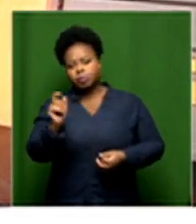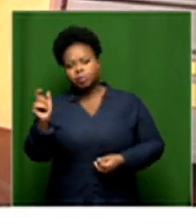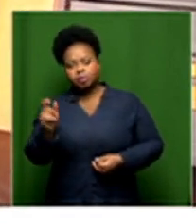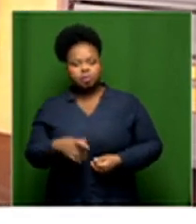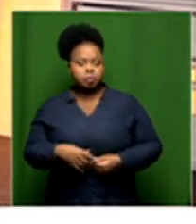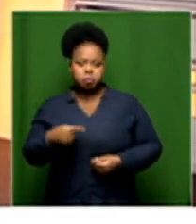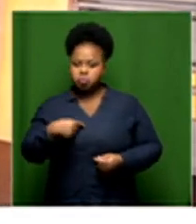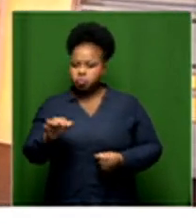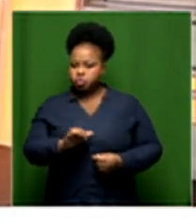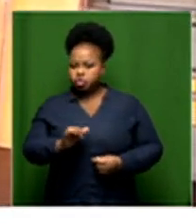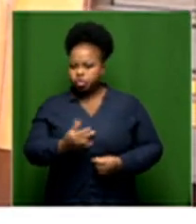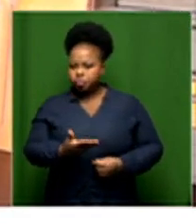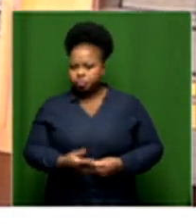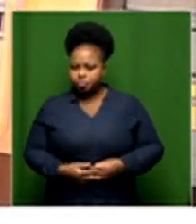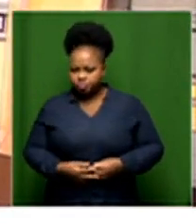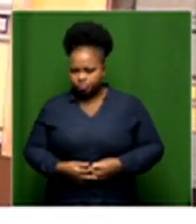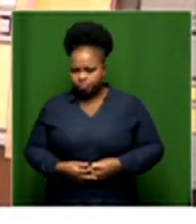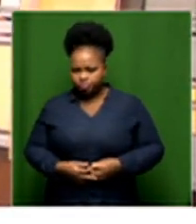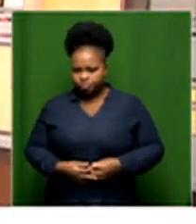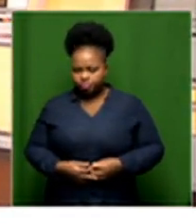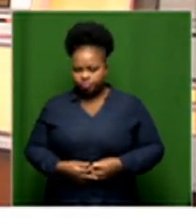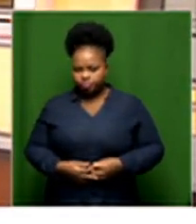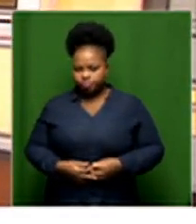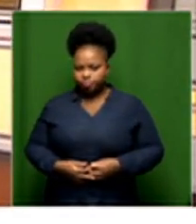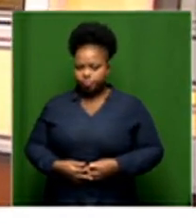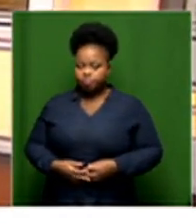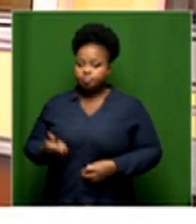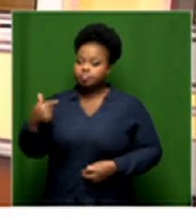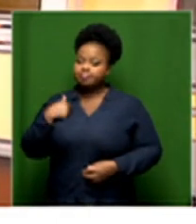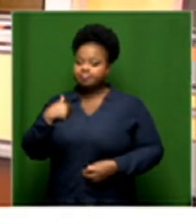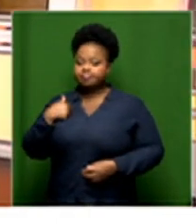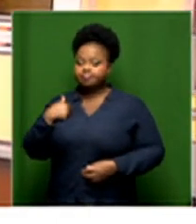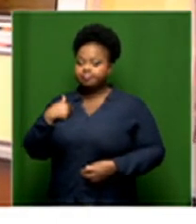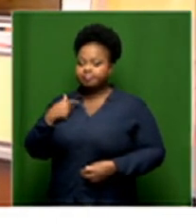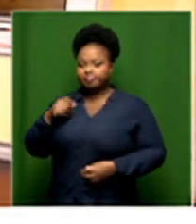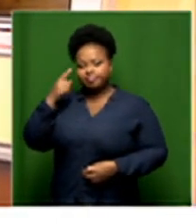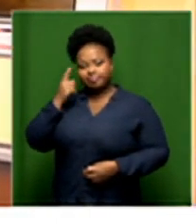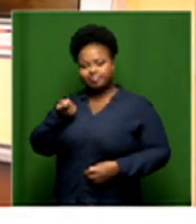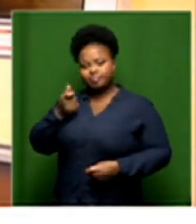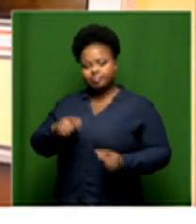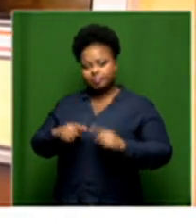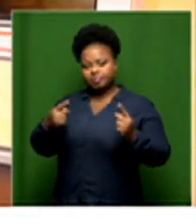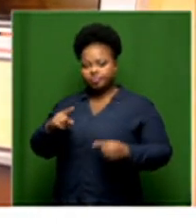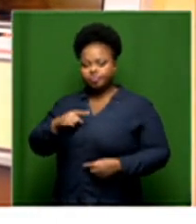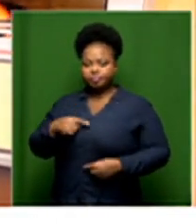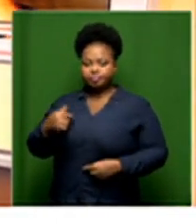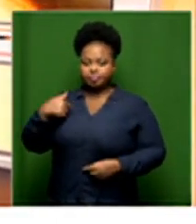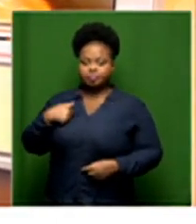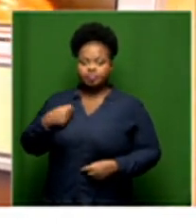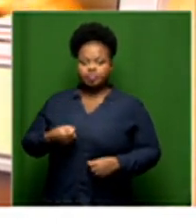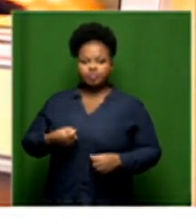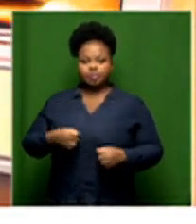where are you in that regard? Oh, okay, with me, I think it's a little bit different because I'm this kind of person. If I